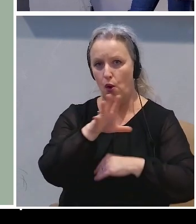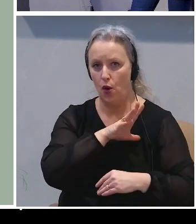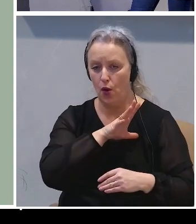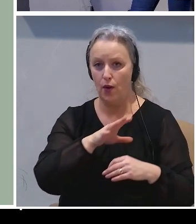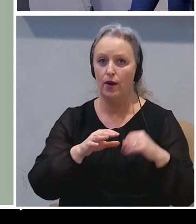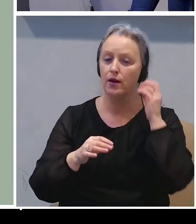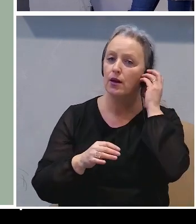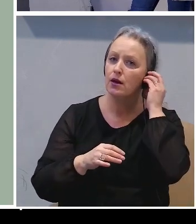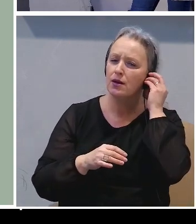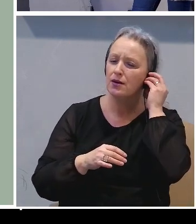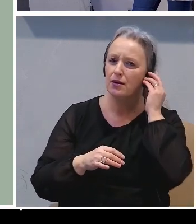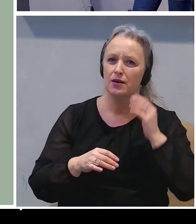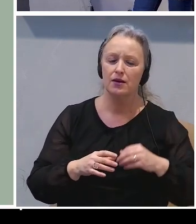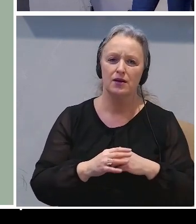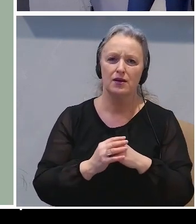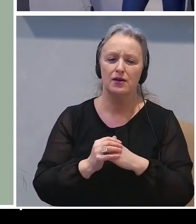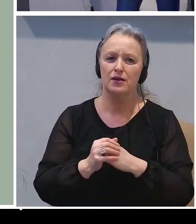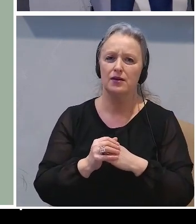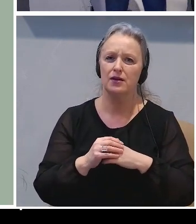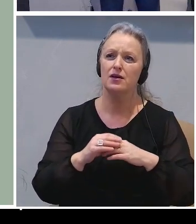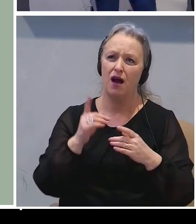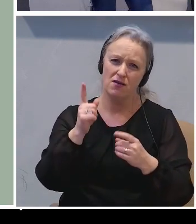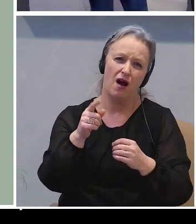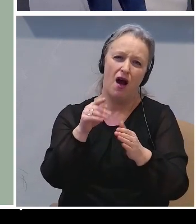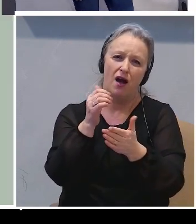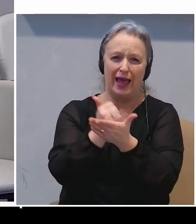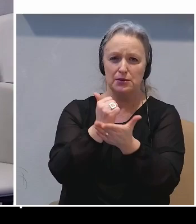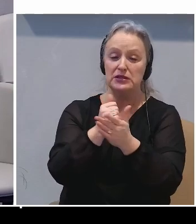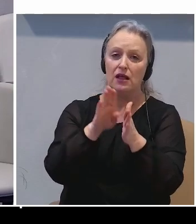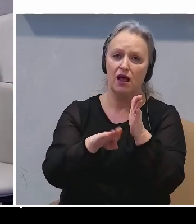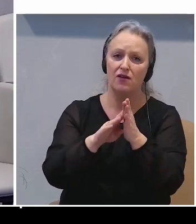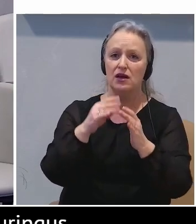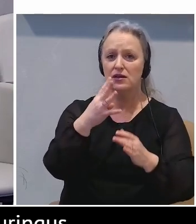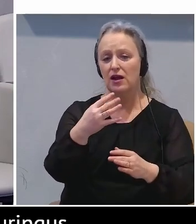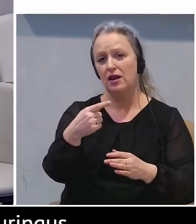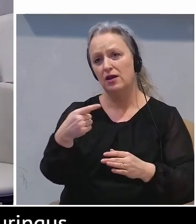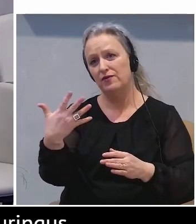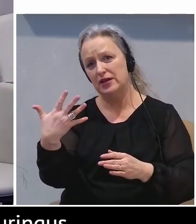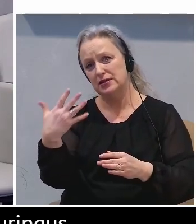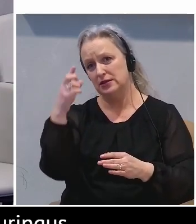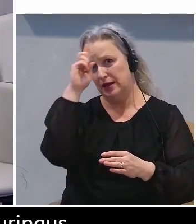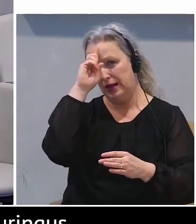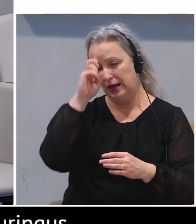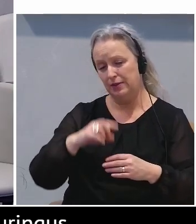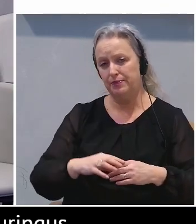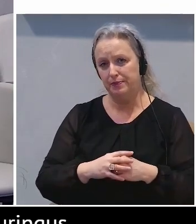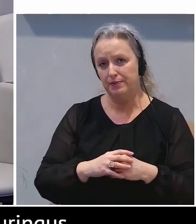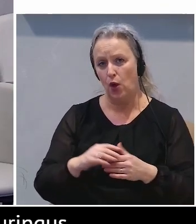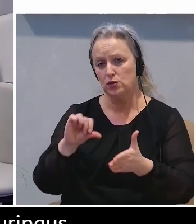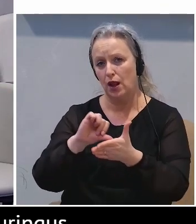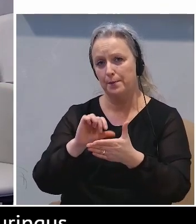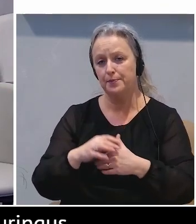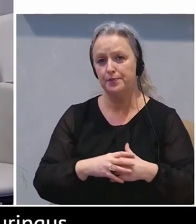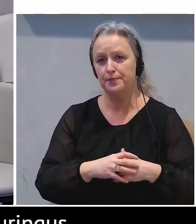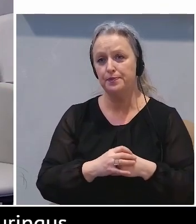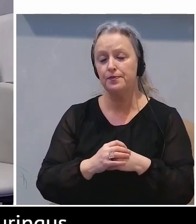were more than 10 countries involved. Those were clinical trials on COVID-19 during the pandemic. There were many